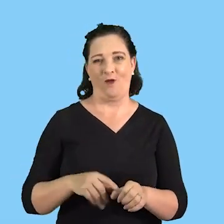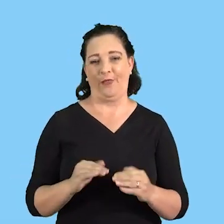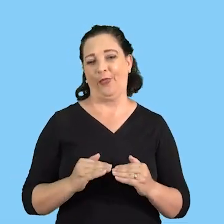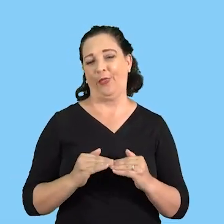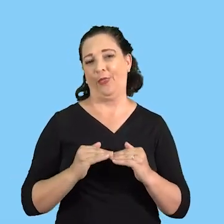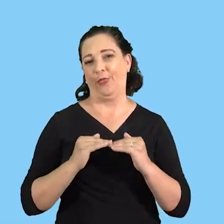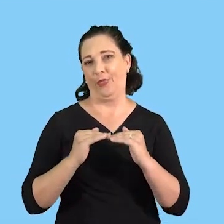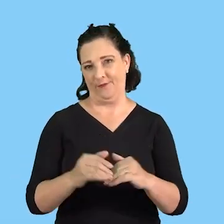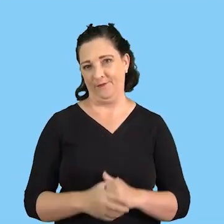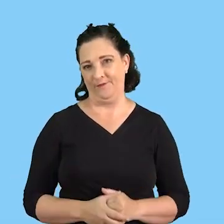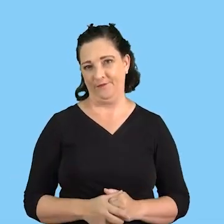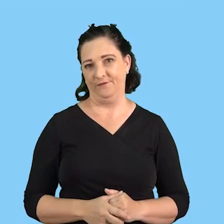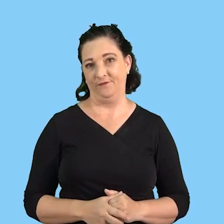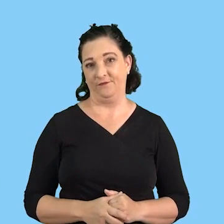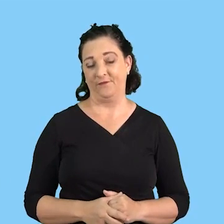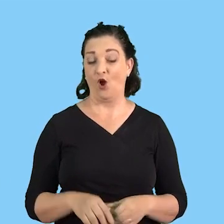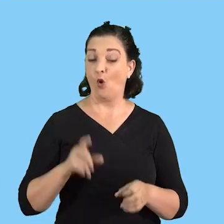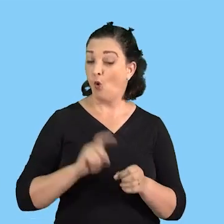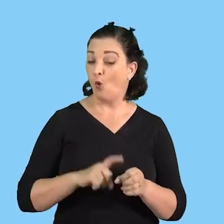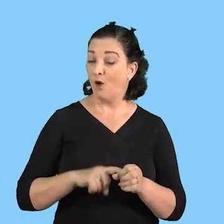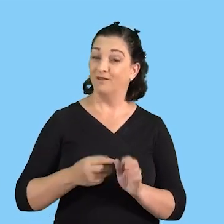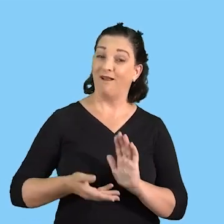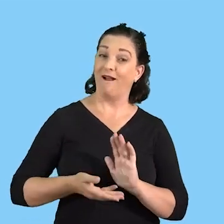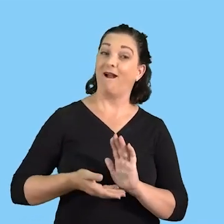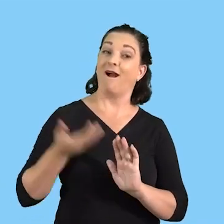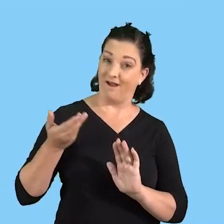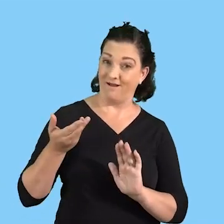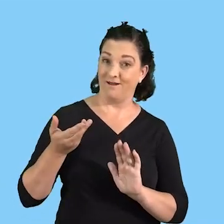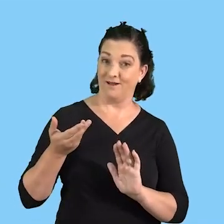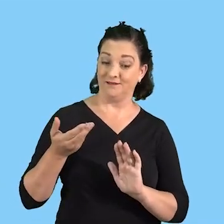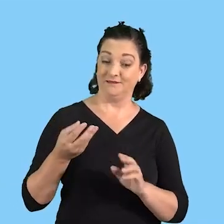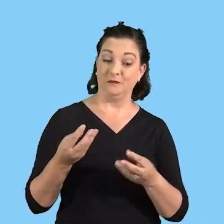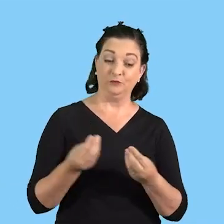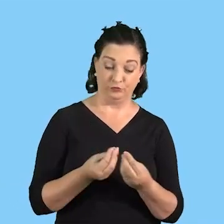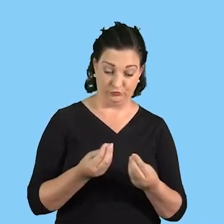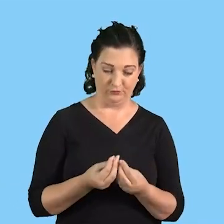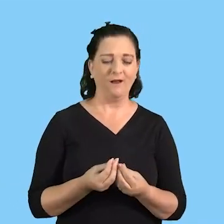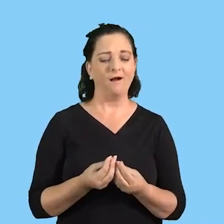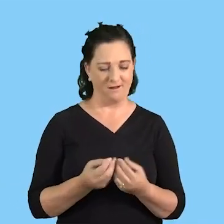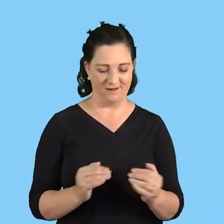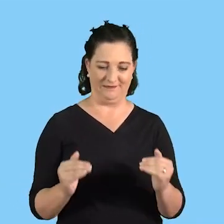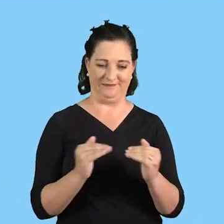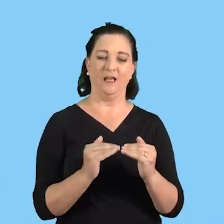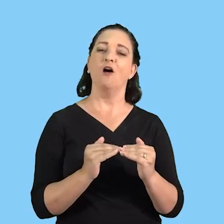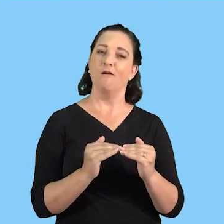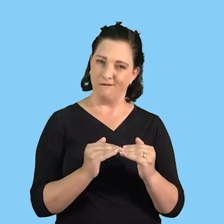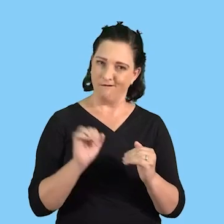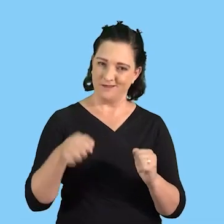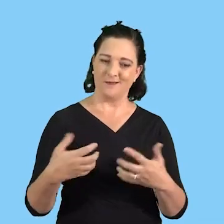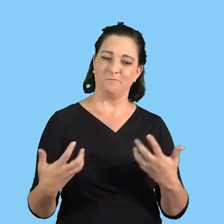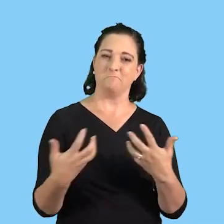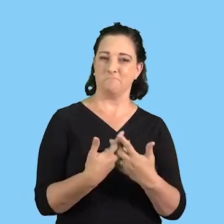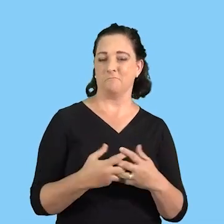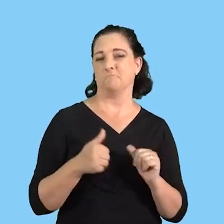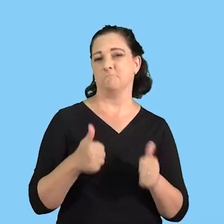customers are products that are of quality and are products that are exactly meeting their standards and